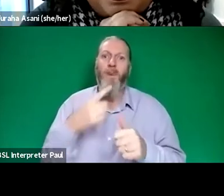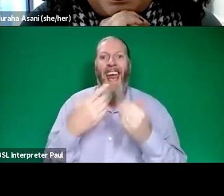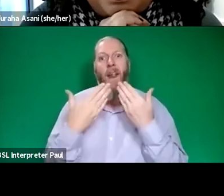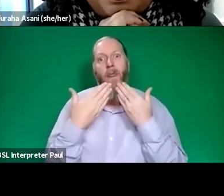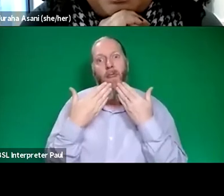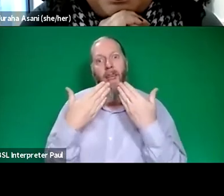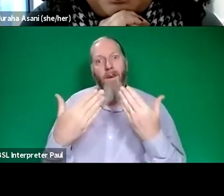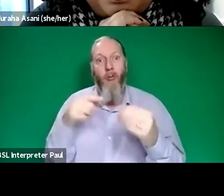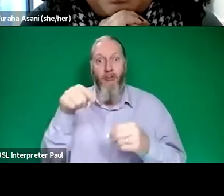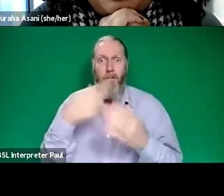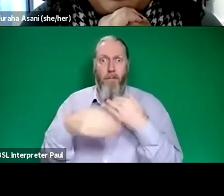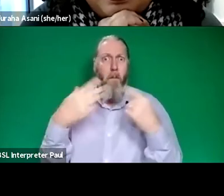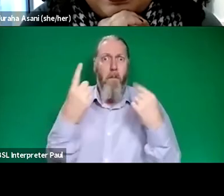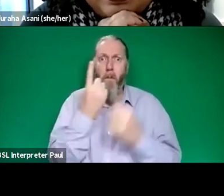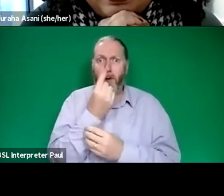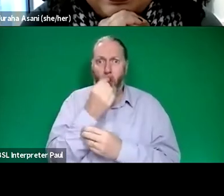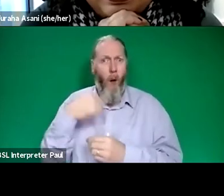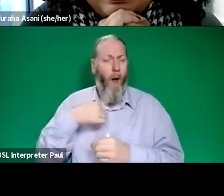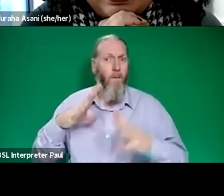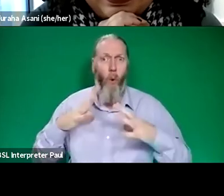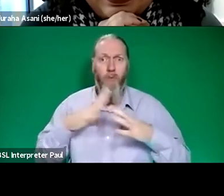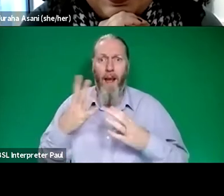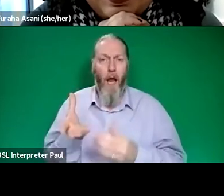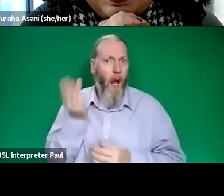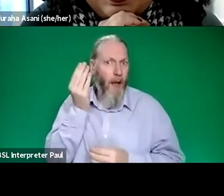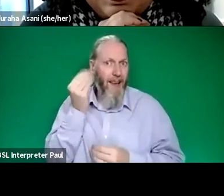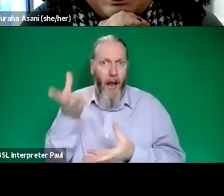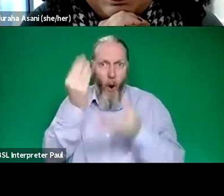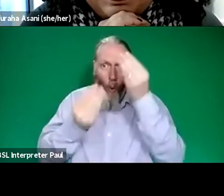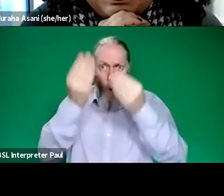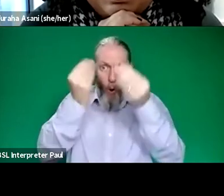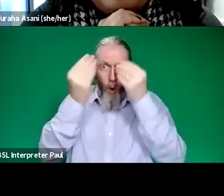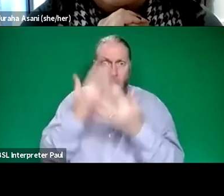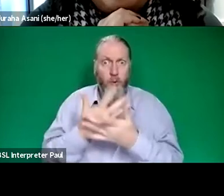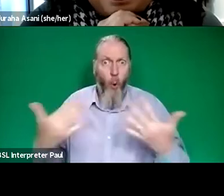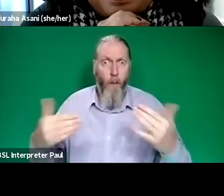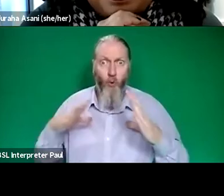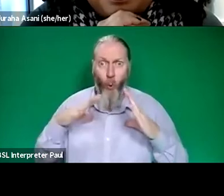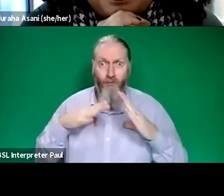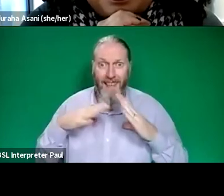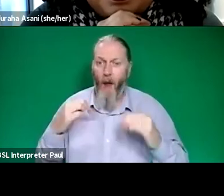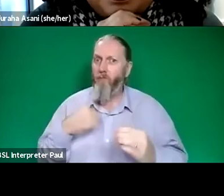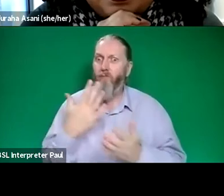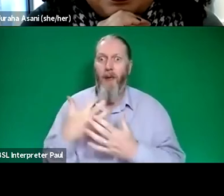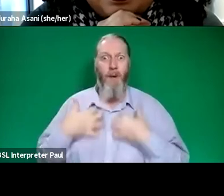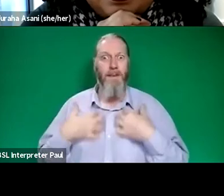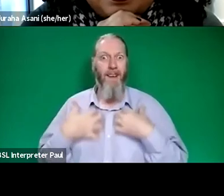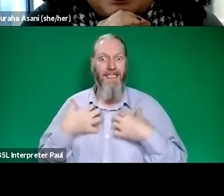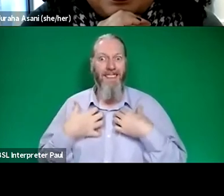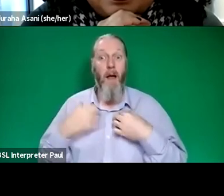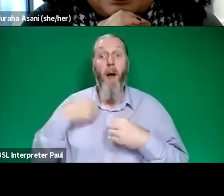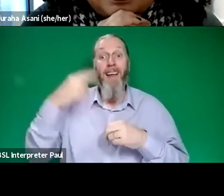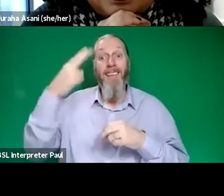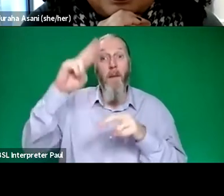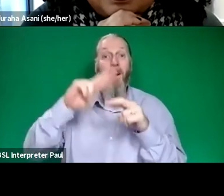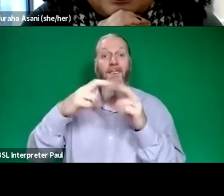I'm already listening and learning so much already. I'm really excited to be able to be in conversation with everyone here. My name is Francesca. I'm a